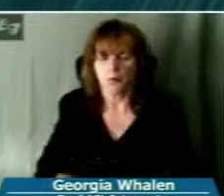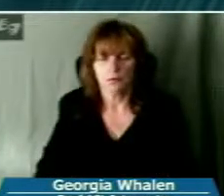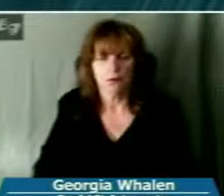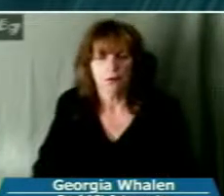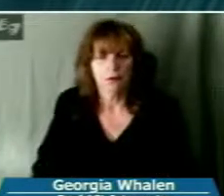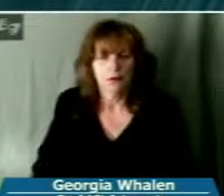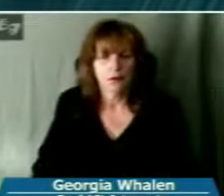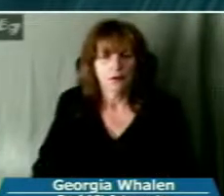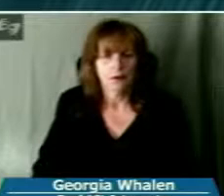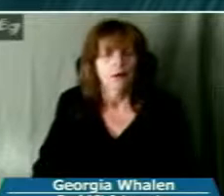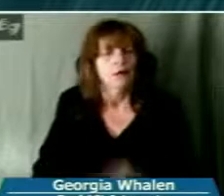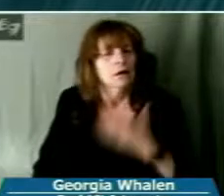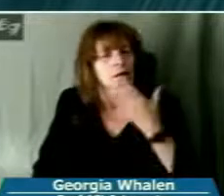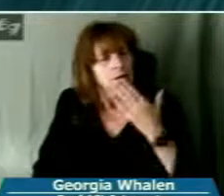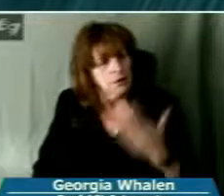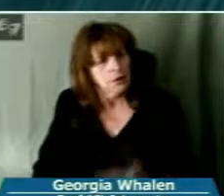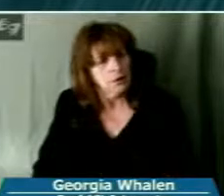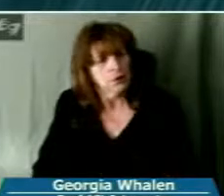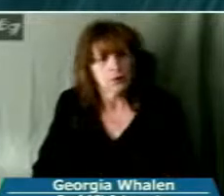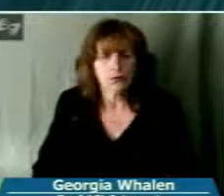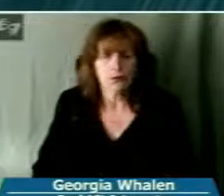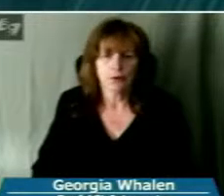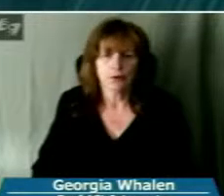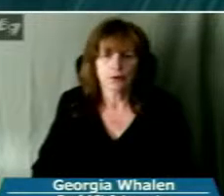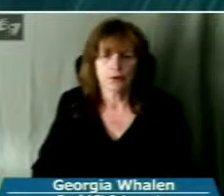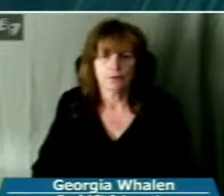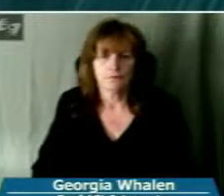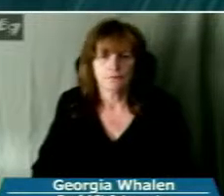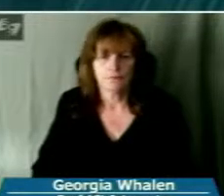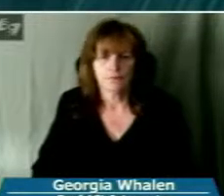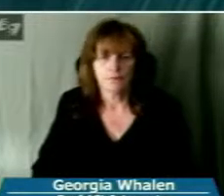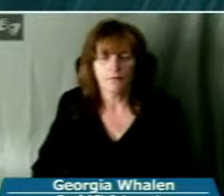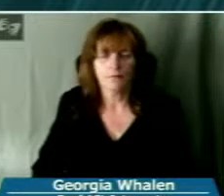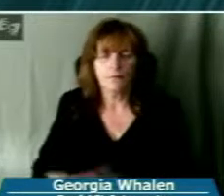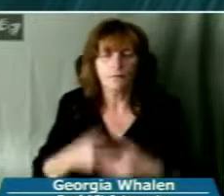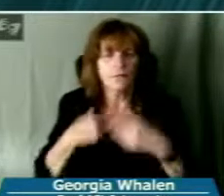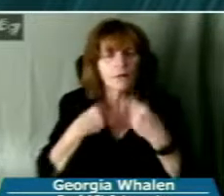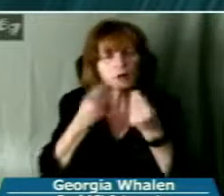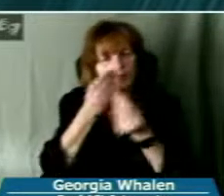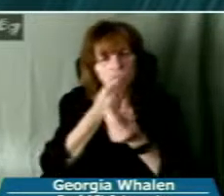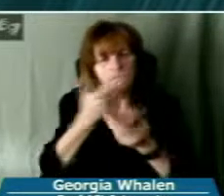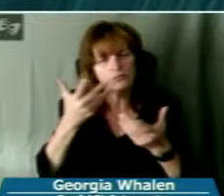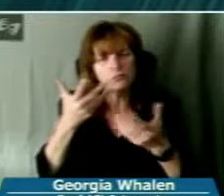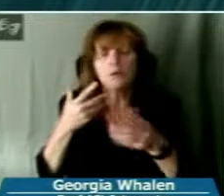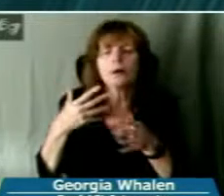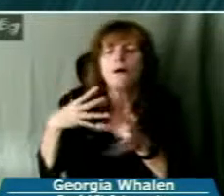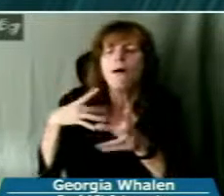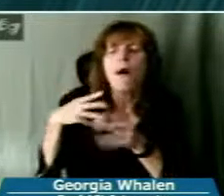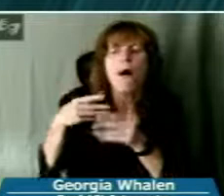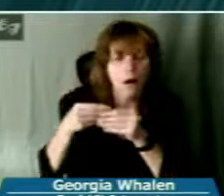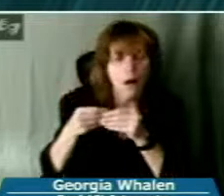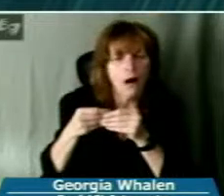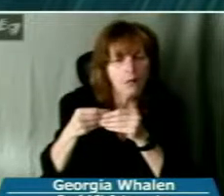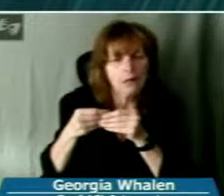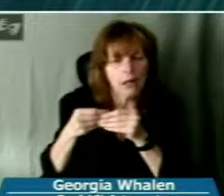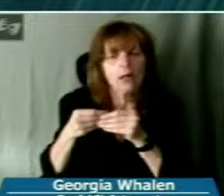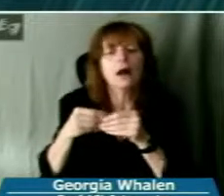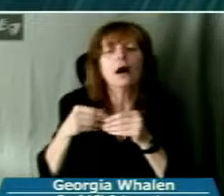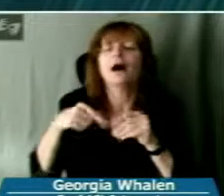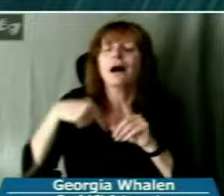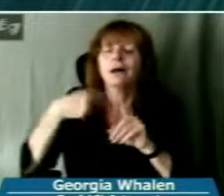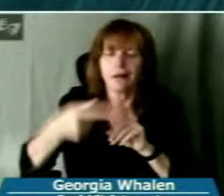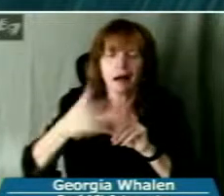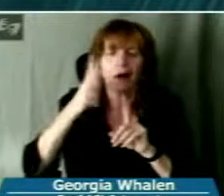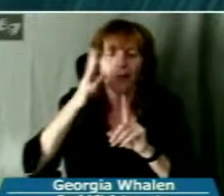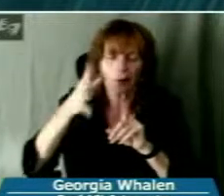Thanks very much, Paul. So I will just give you a very brief update as to where we're at with our case numbers today and then go on to talk a little bit more about the Rosslyn.